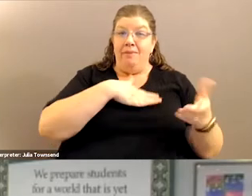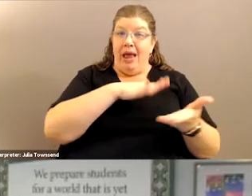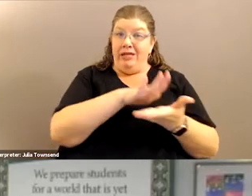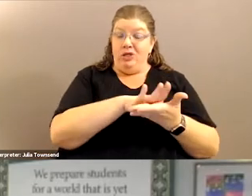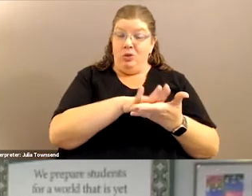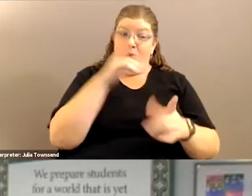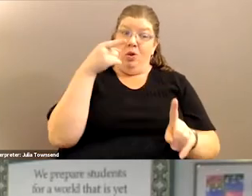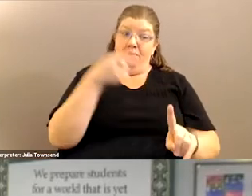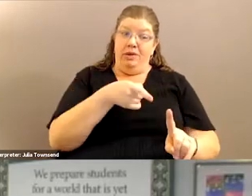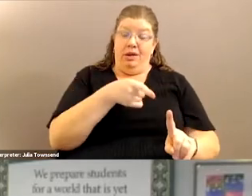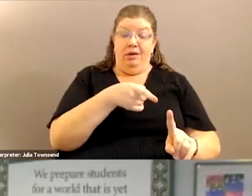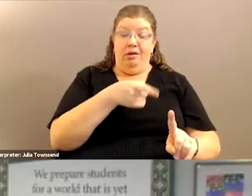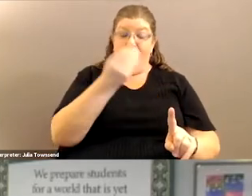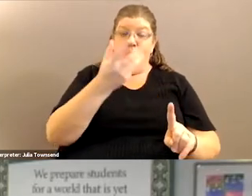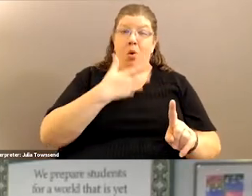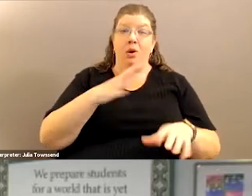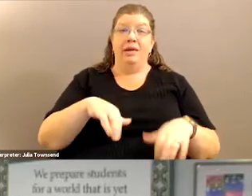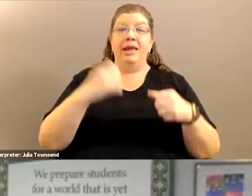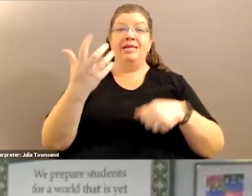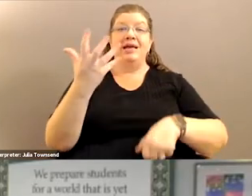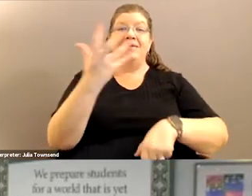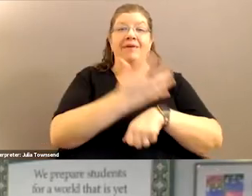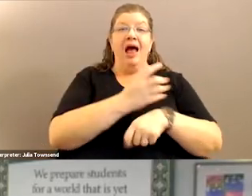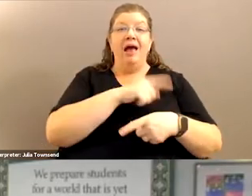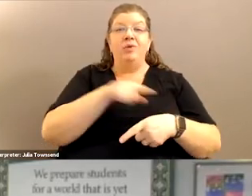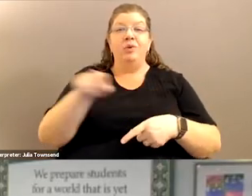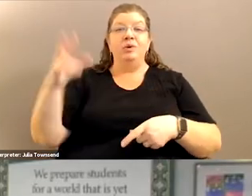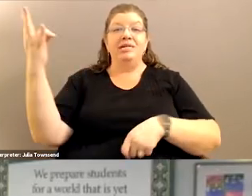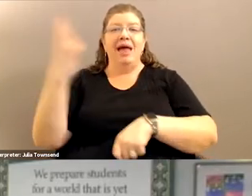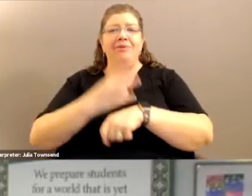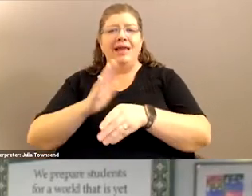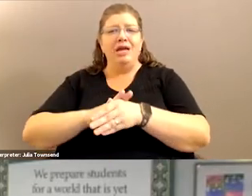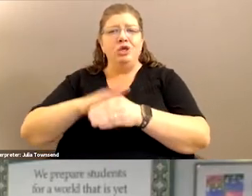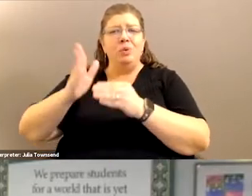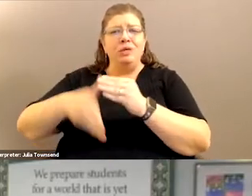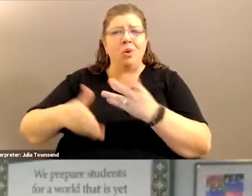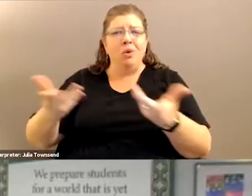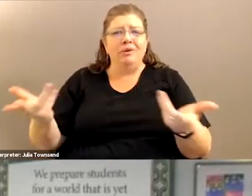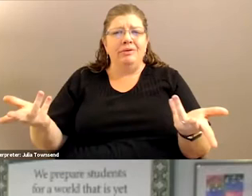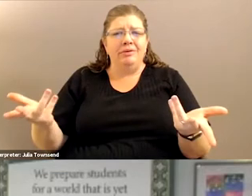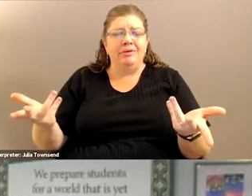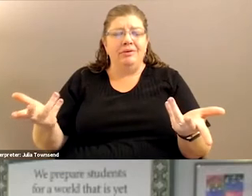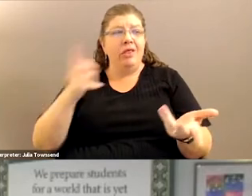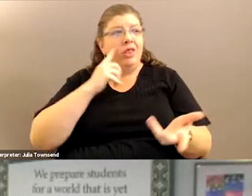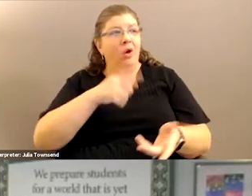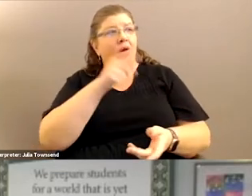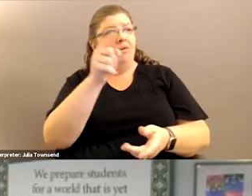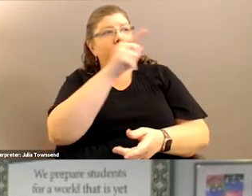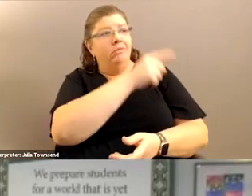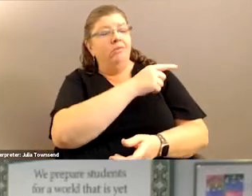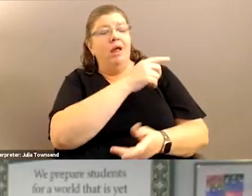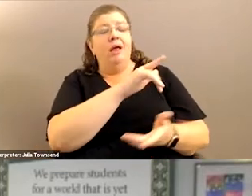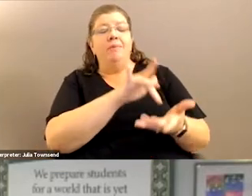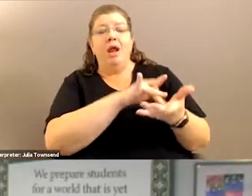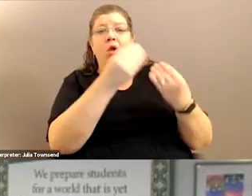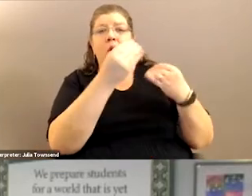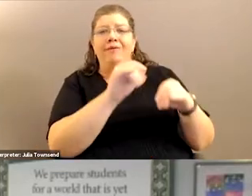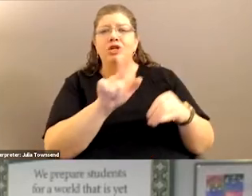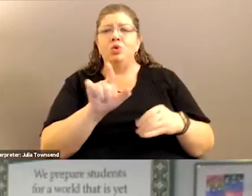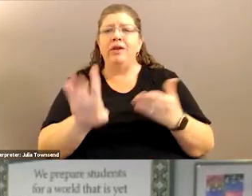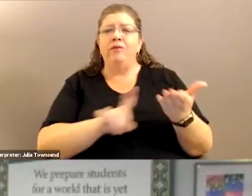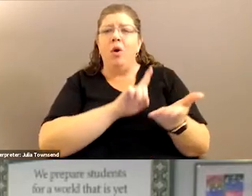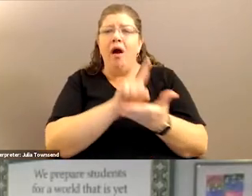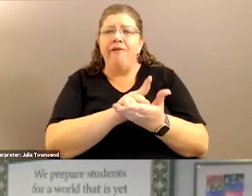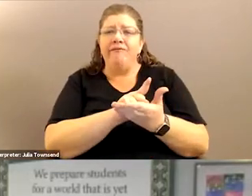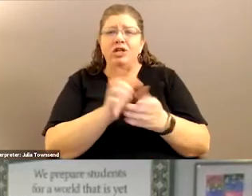particular i'm told takes five to seven days to get the results there are medical facilities that are only taking 24 hours to get